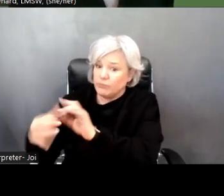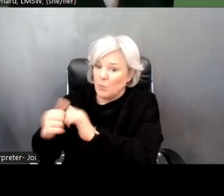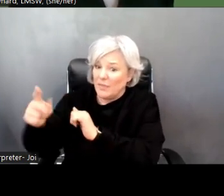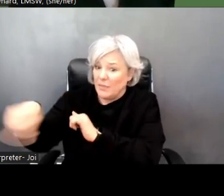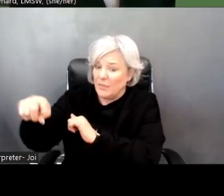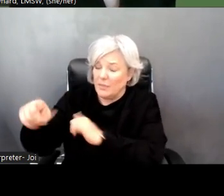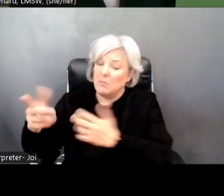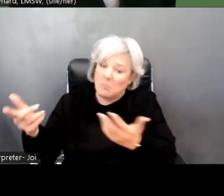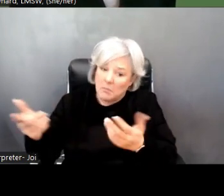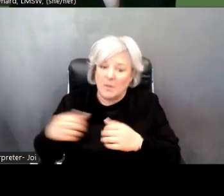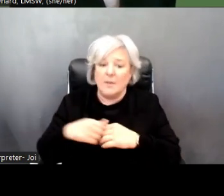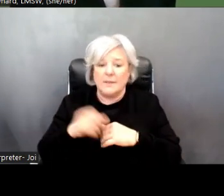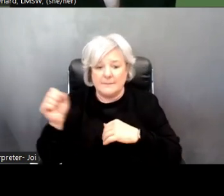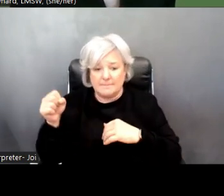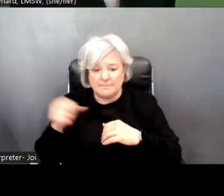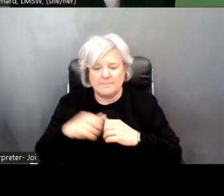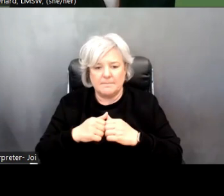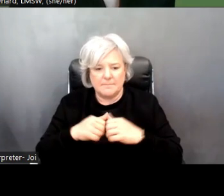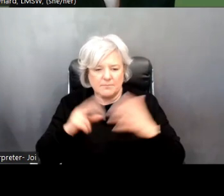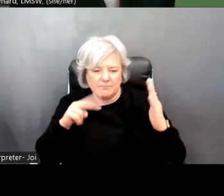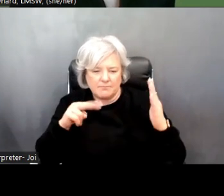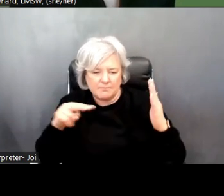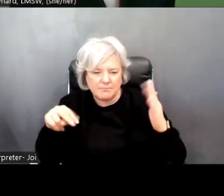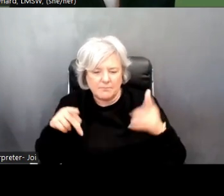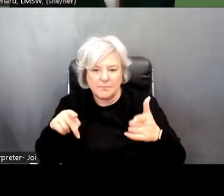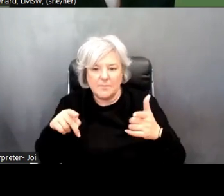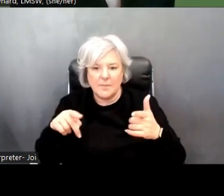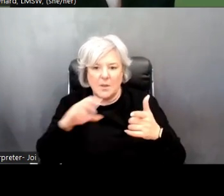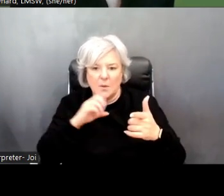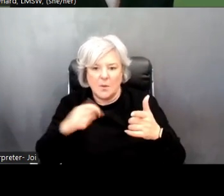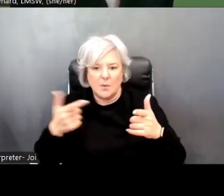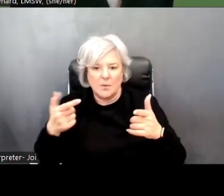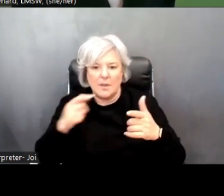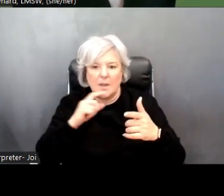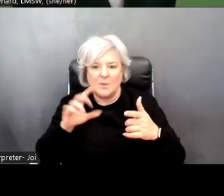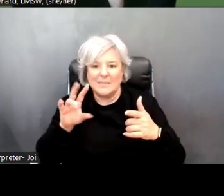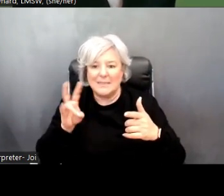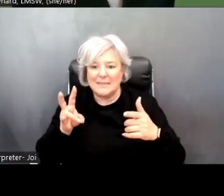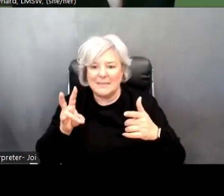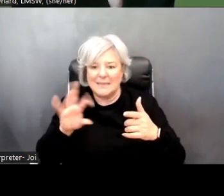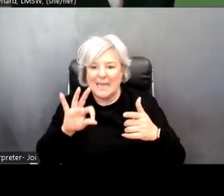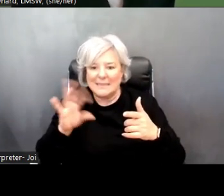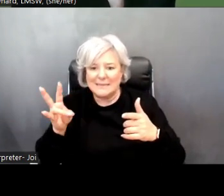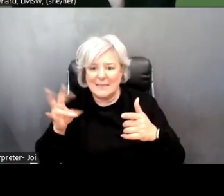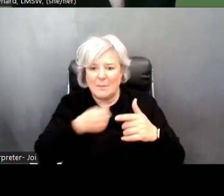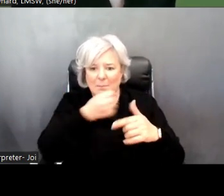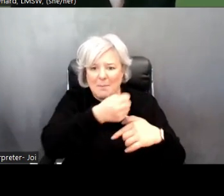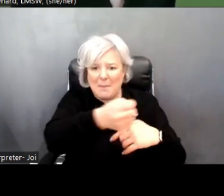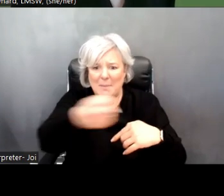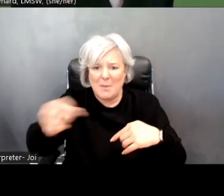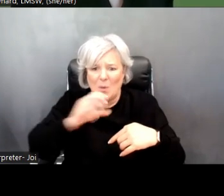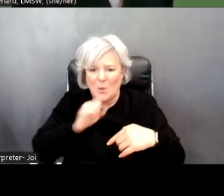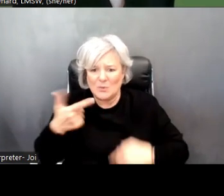Brittany says, when I aged out of the system, I had 21. At 21, I had been in 97 placements. Oh my gosh, Brittany.